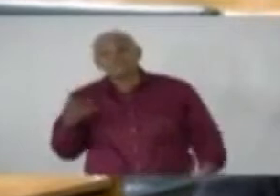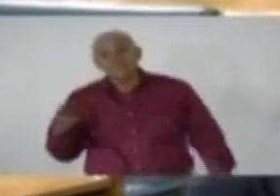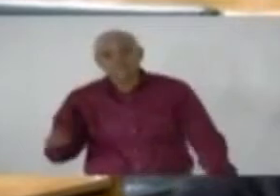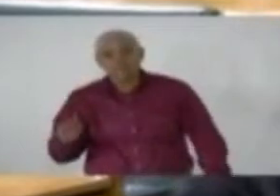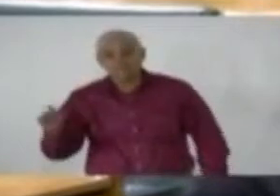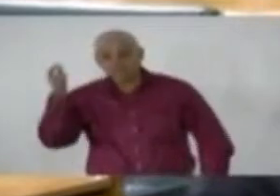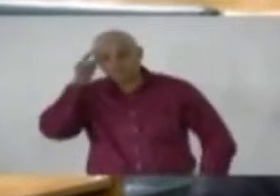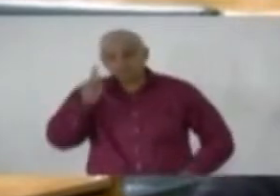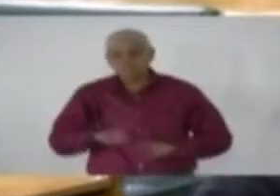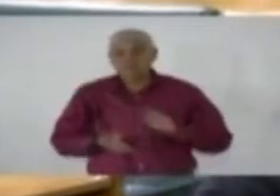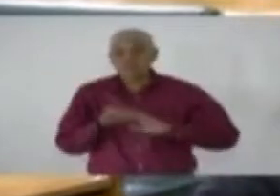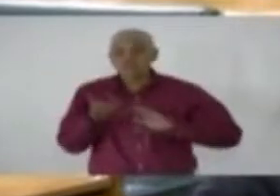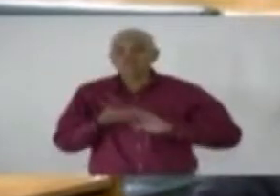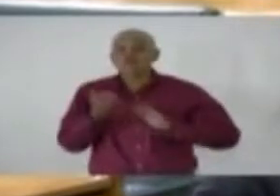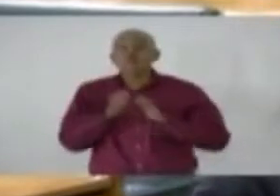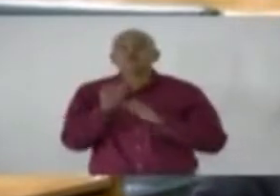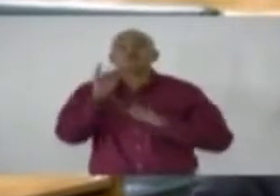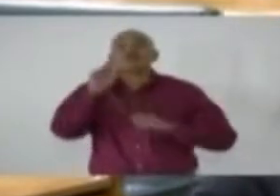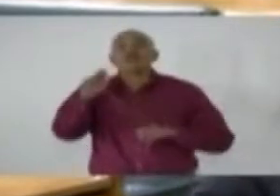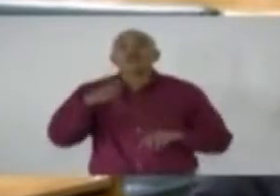government can't run on air.